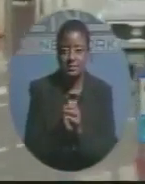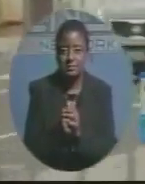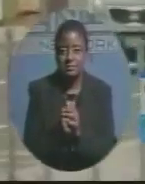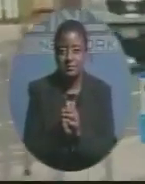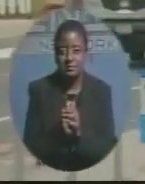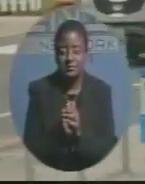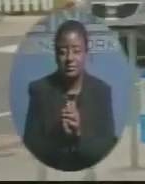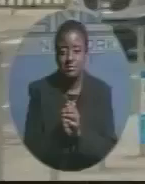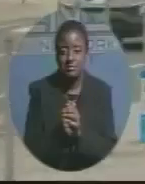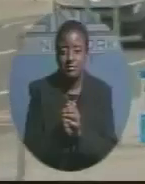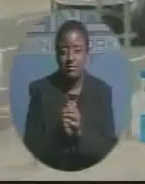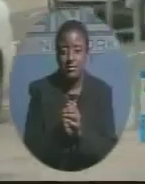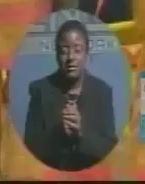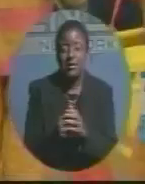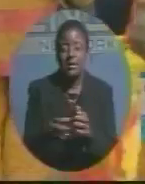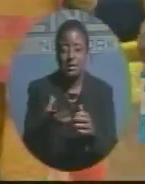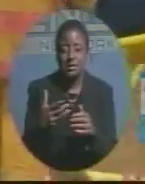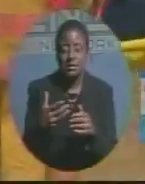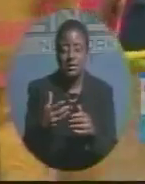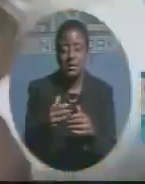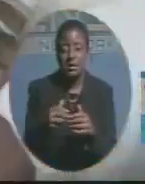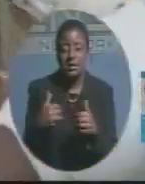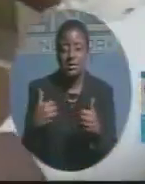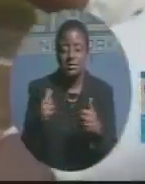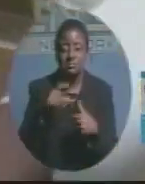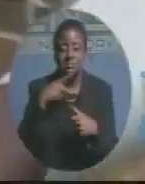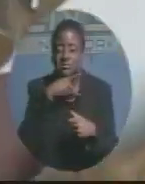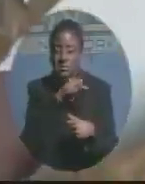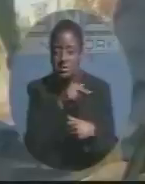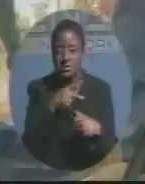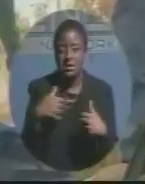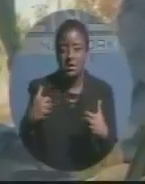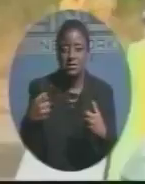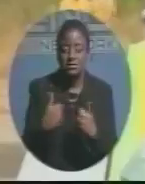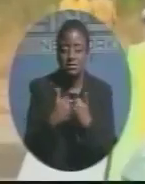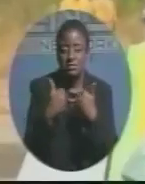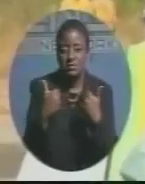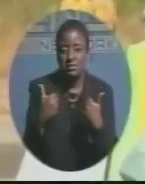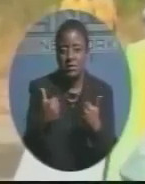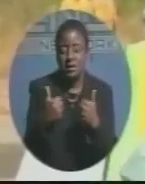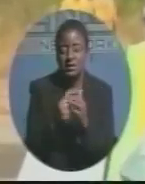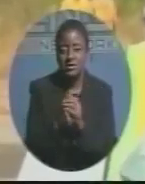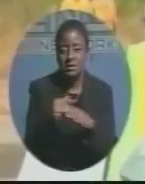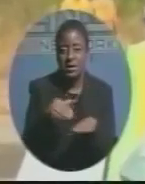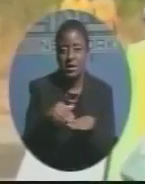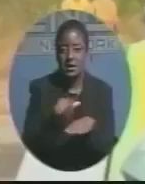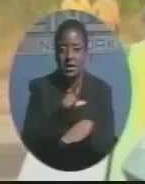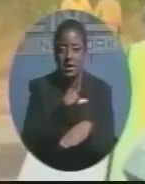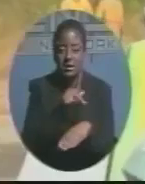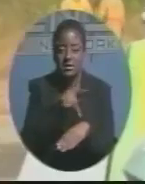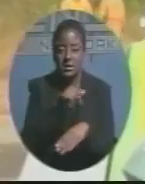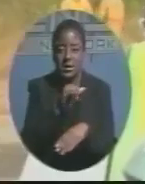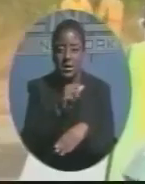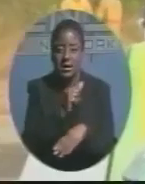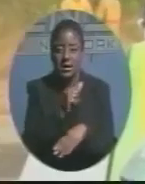Lynden Pindling International Airport this morning. Emergency crews are on the ground. Fire was involved.